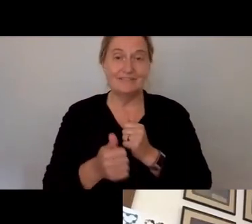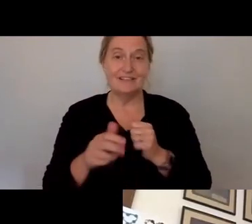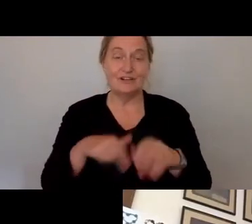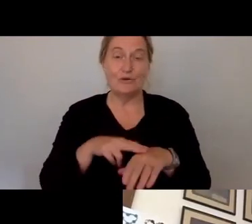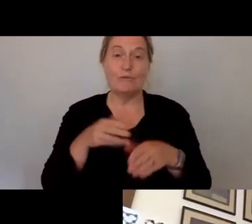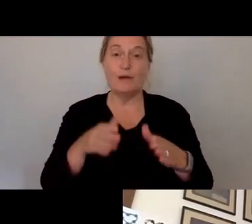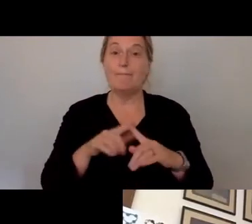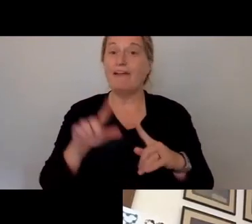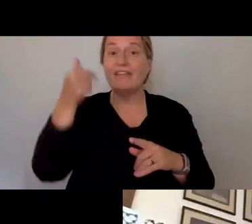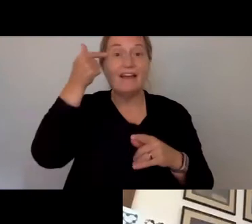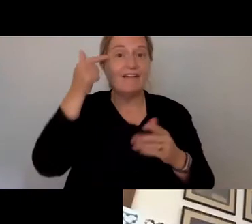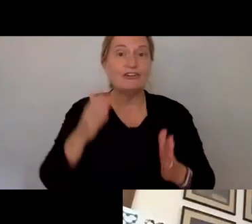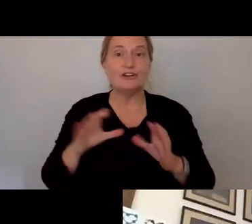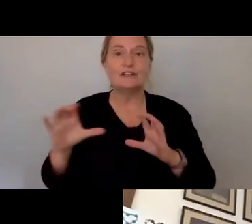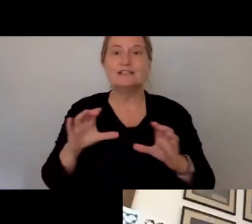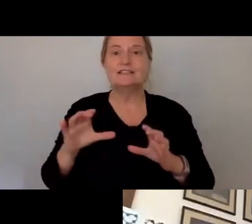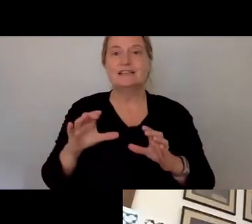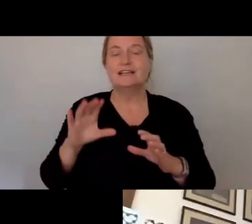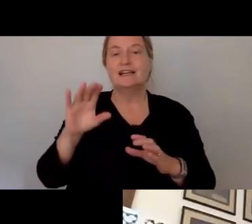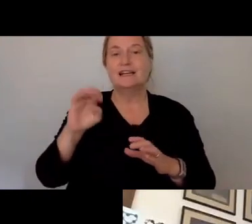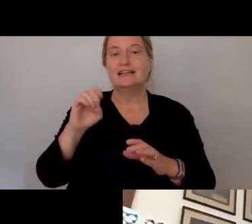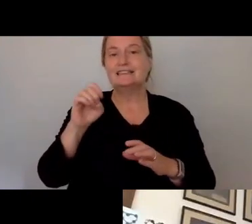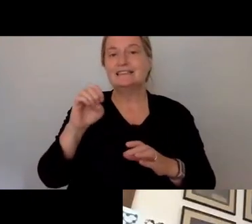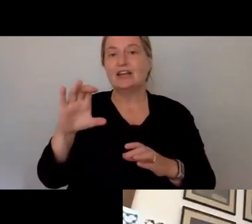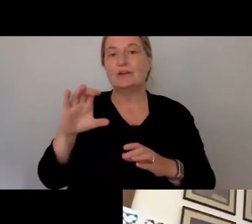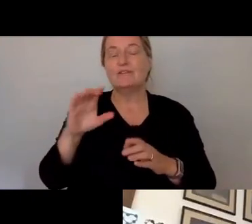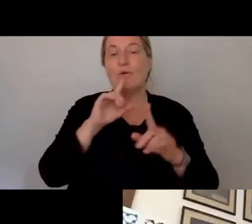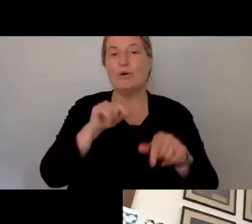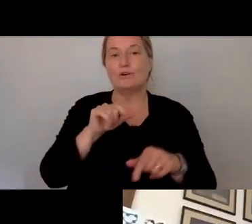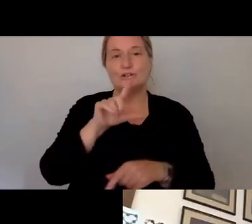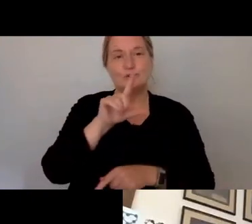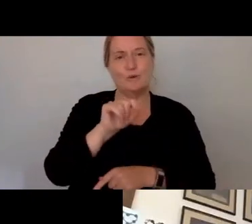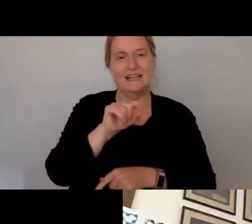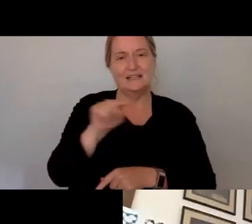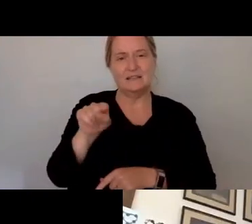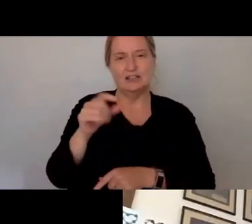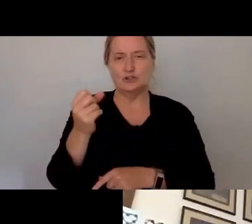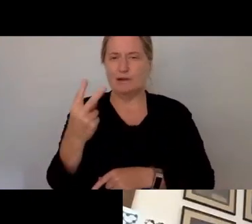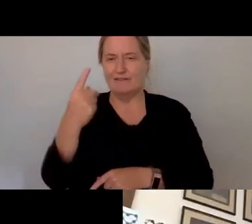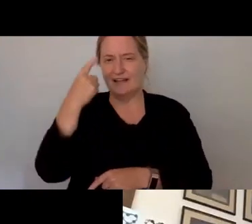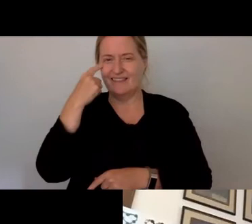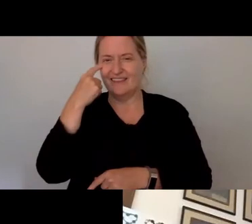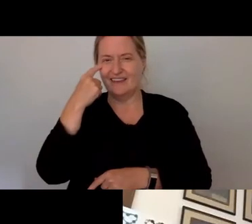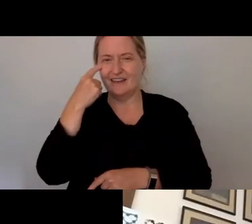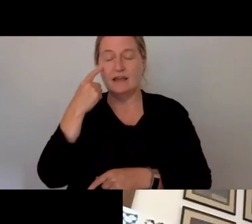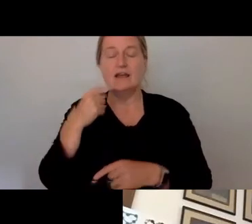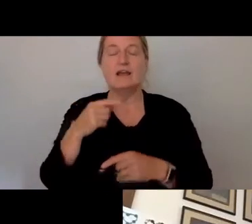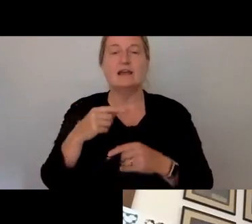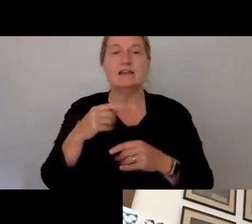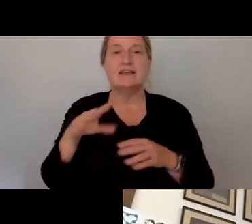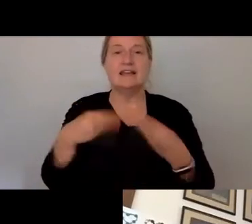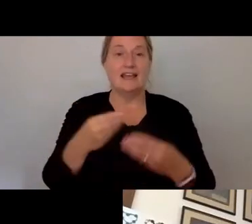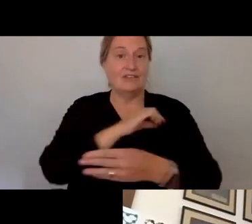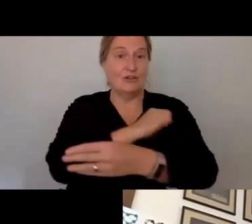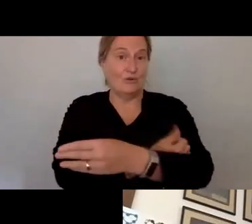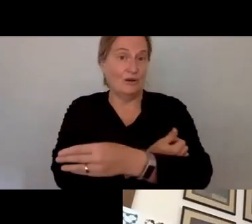did an executive order, 20-12, as I recollect, where he gave the commissioner authority to suspend things. And you can argue if that's constitutional or